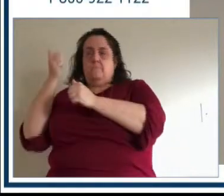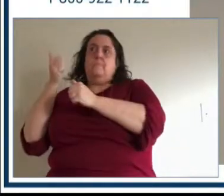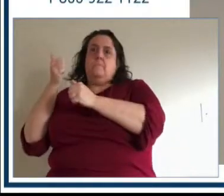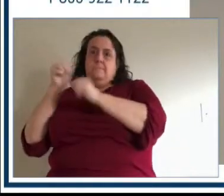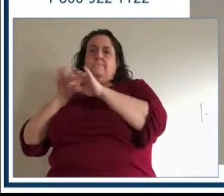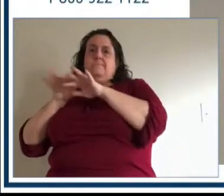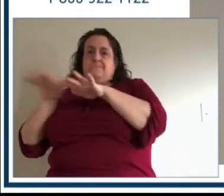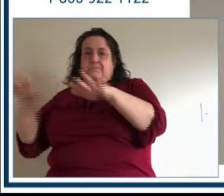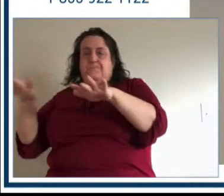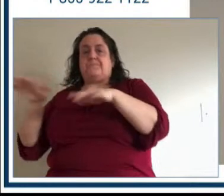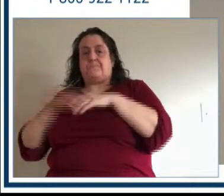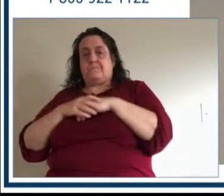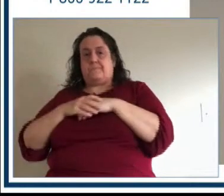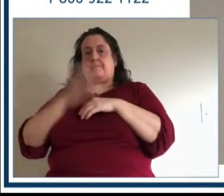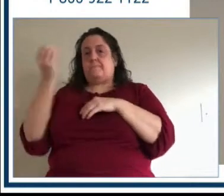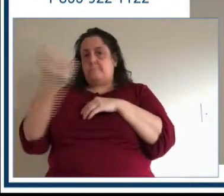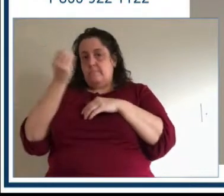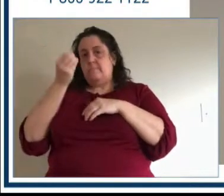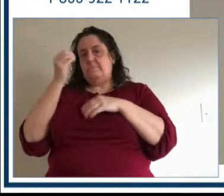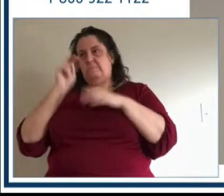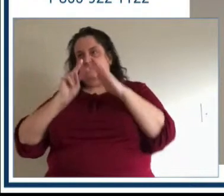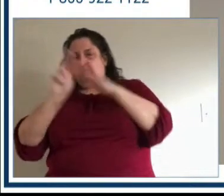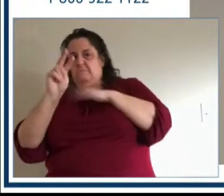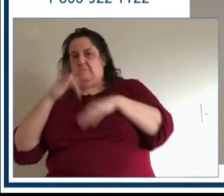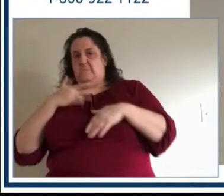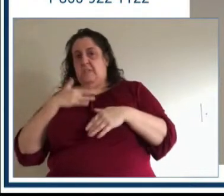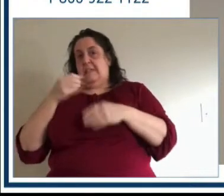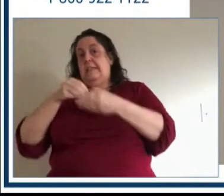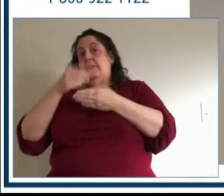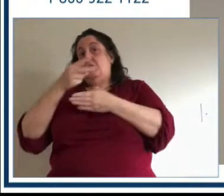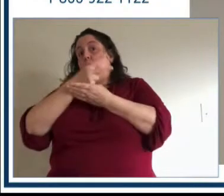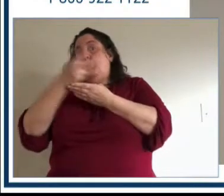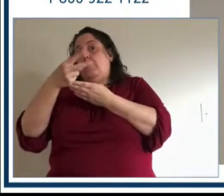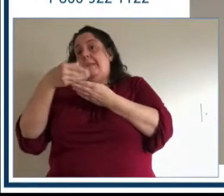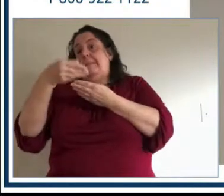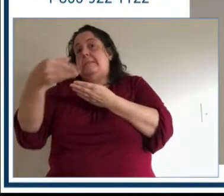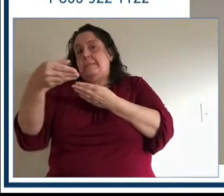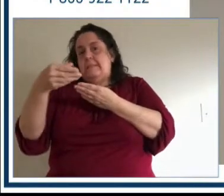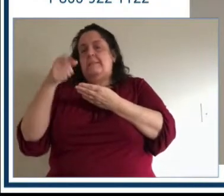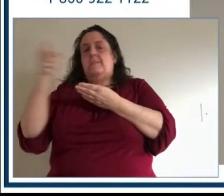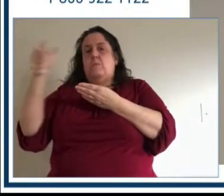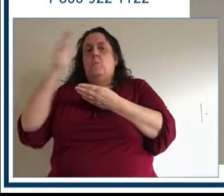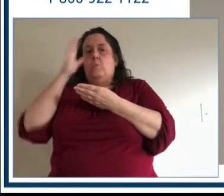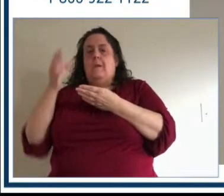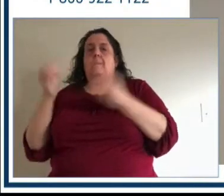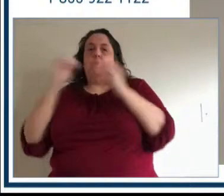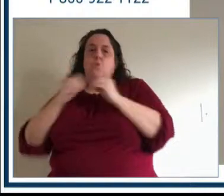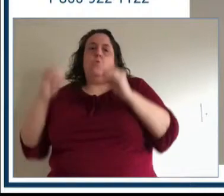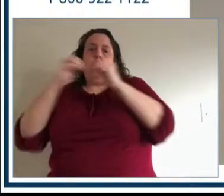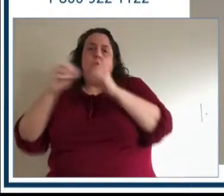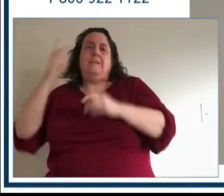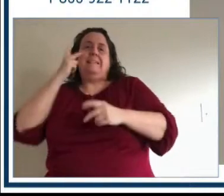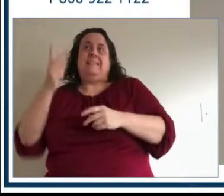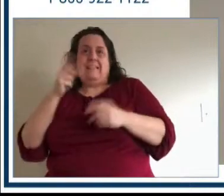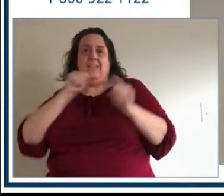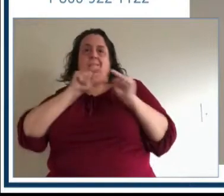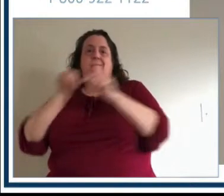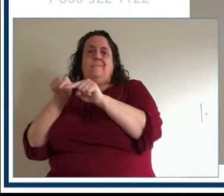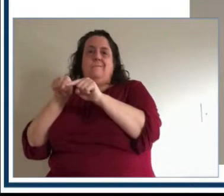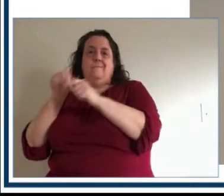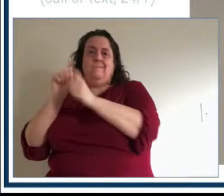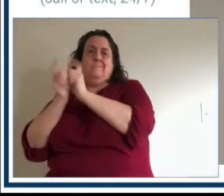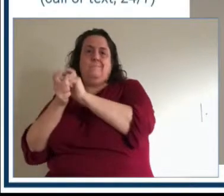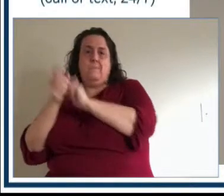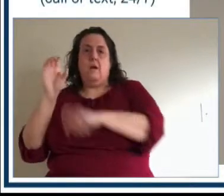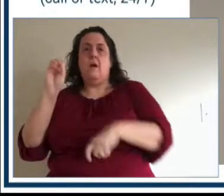strain. Ontario's predicting within 2 weeks in Ontario based on their evidence. So it's here. It's very infectious. What